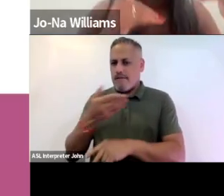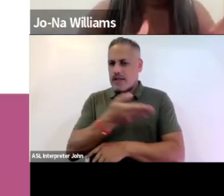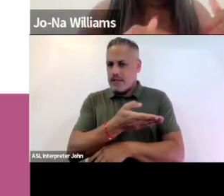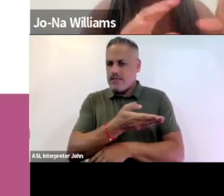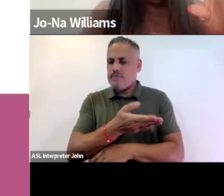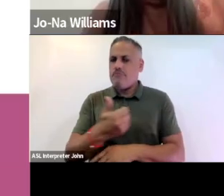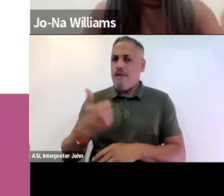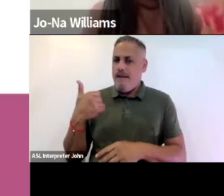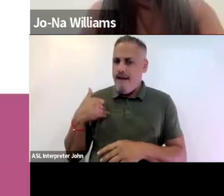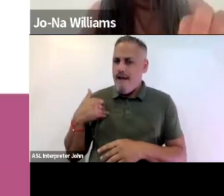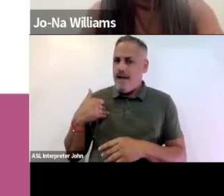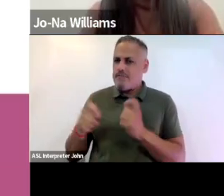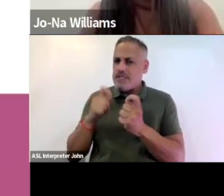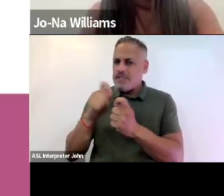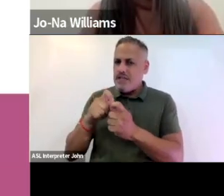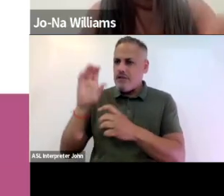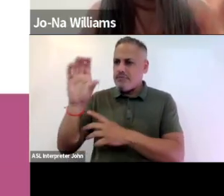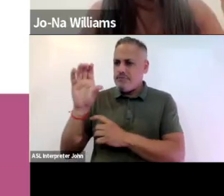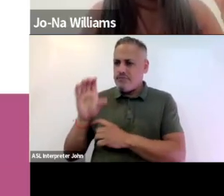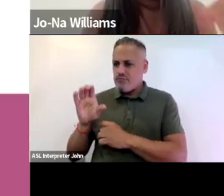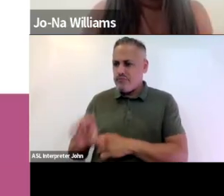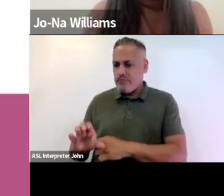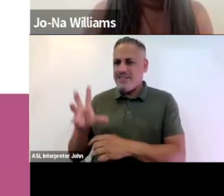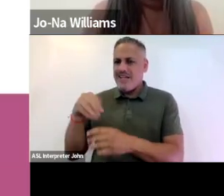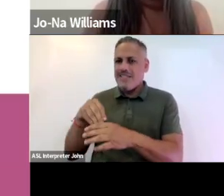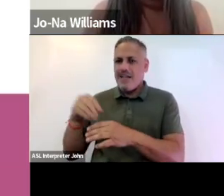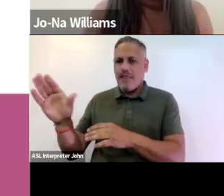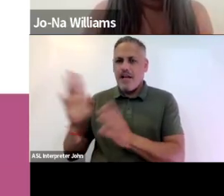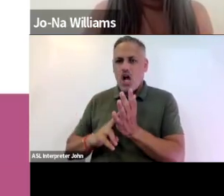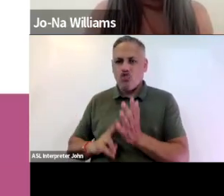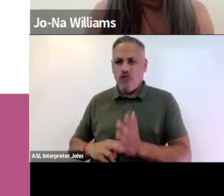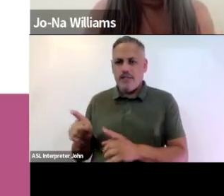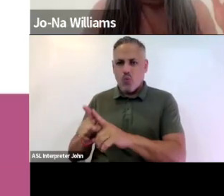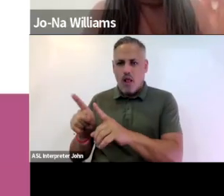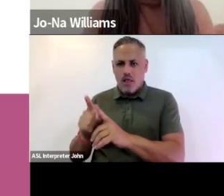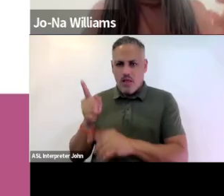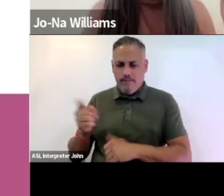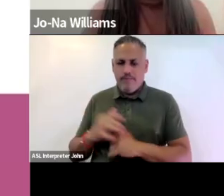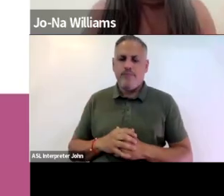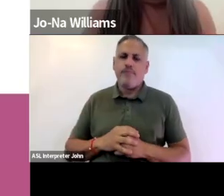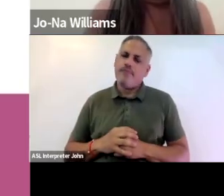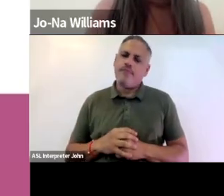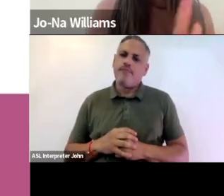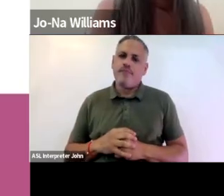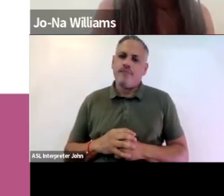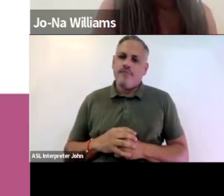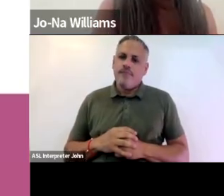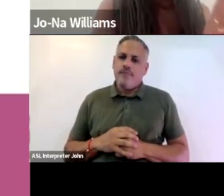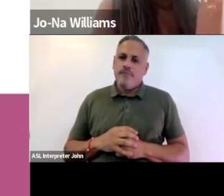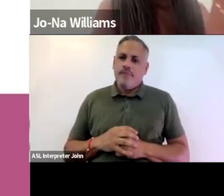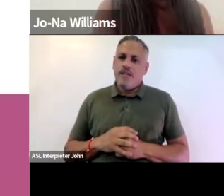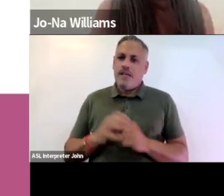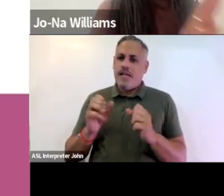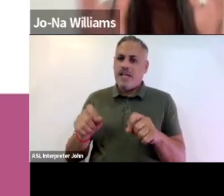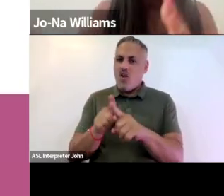it has specifically these areas inside of that contract as well. And this can